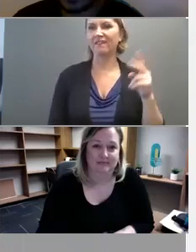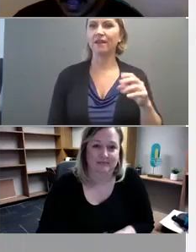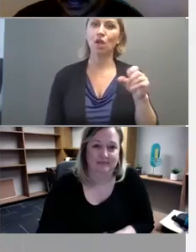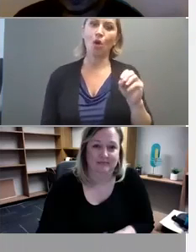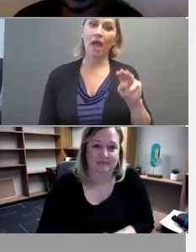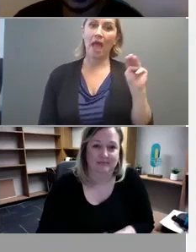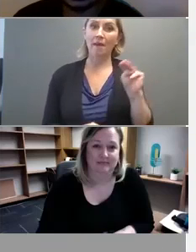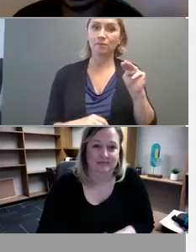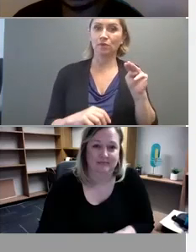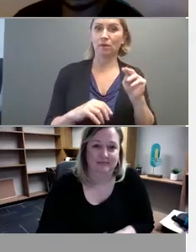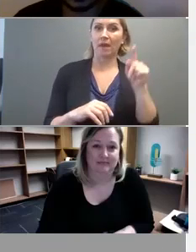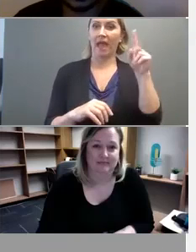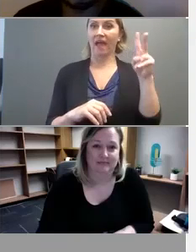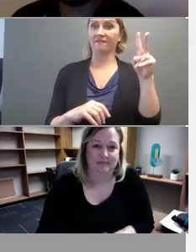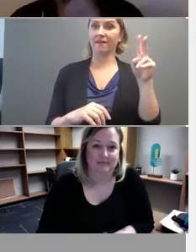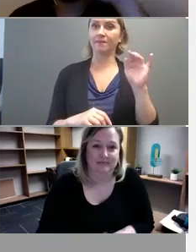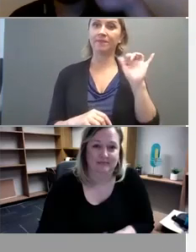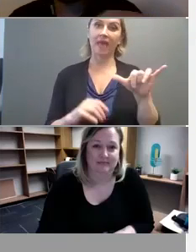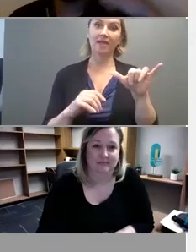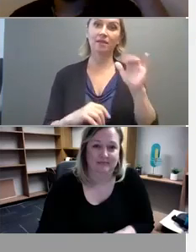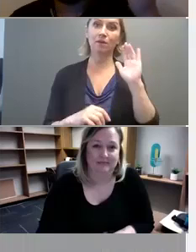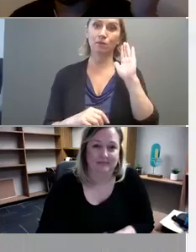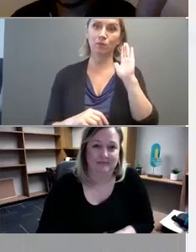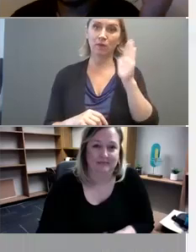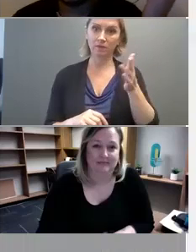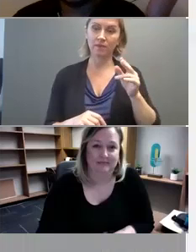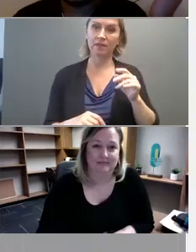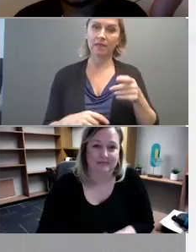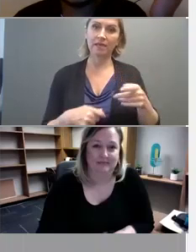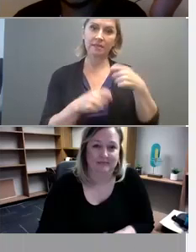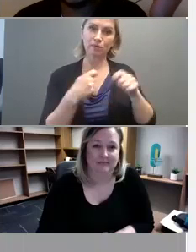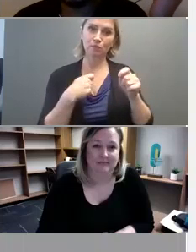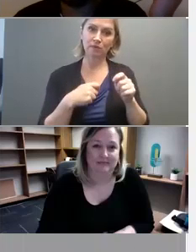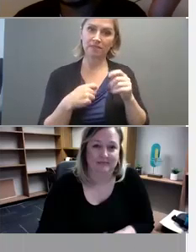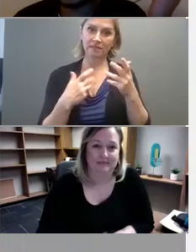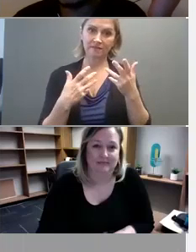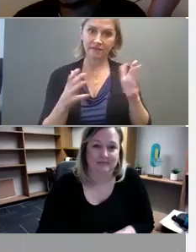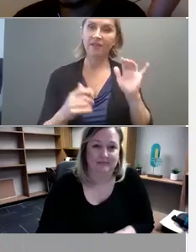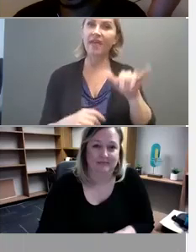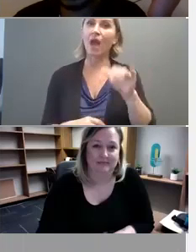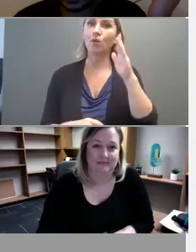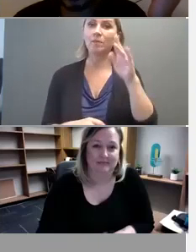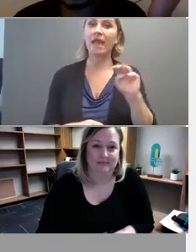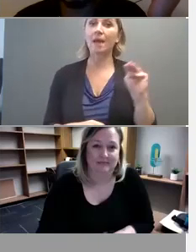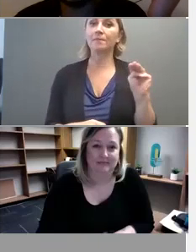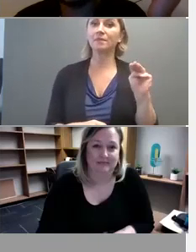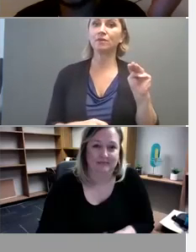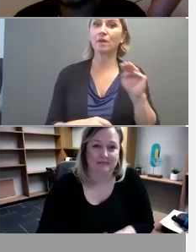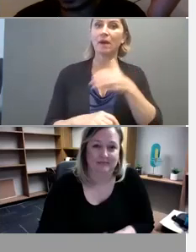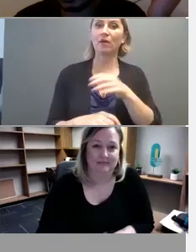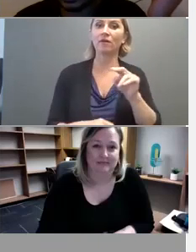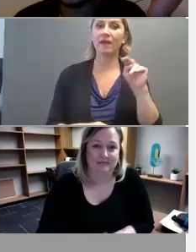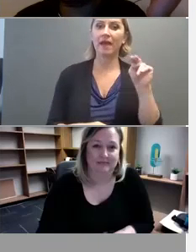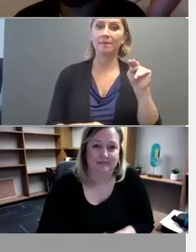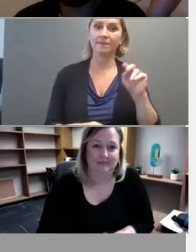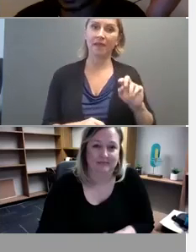to the power of half is going, once we substitute this out, this is going to be, since m is 2 to the power of n, we have 2 to the power